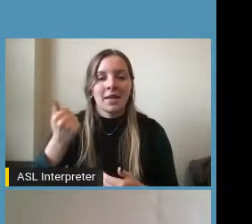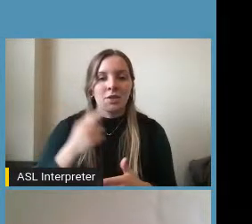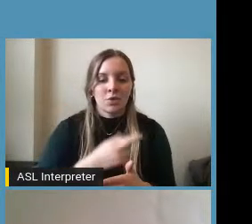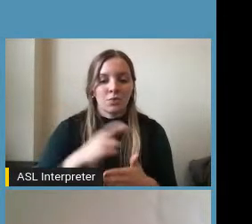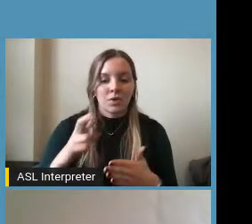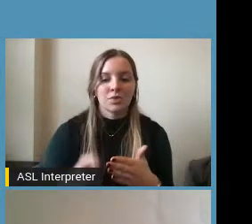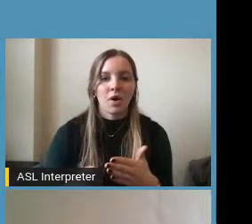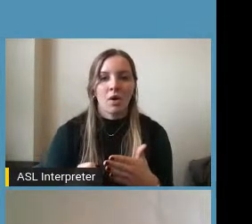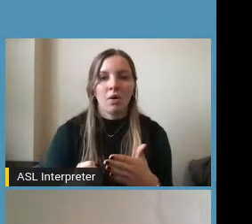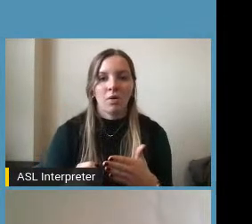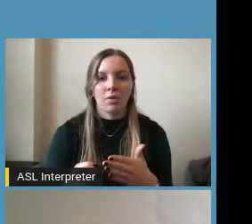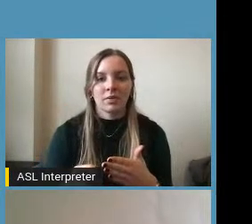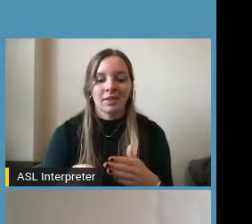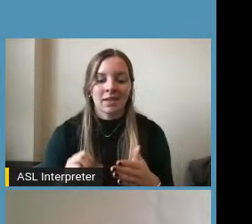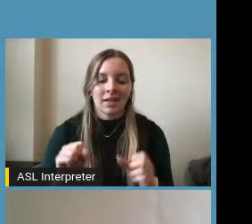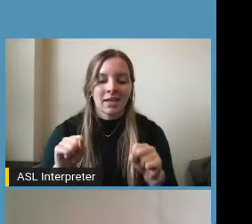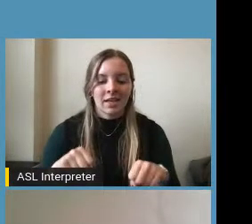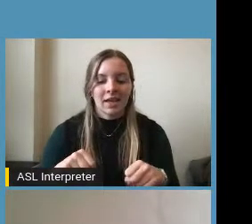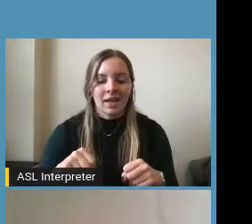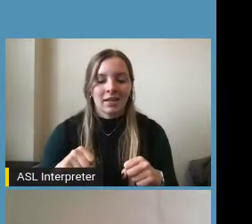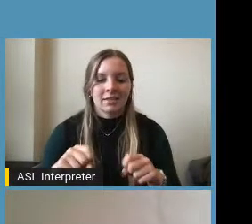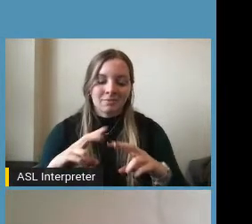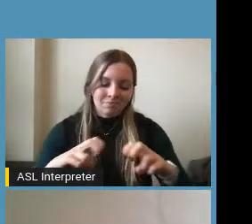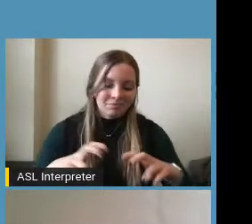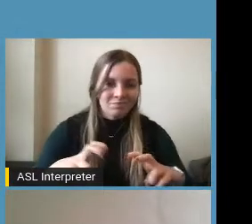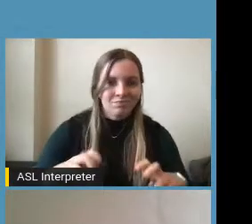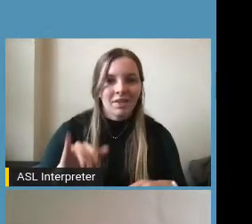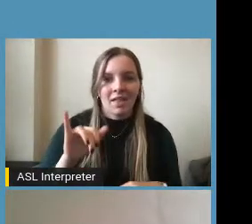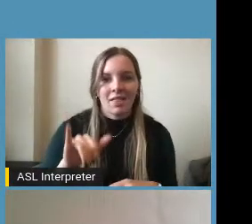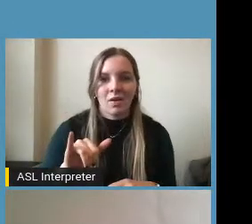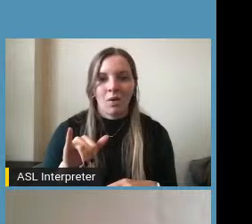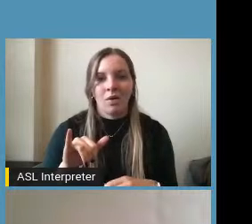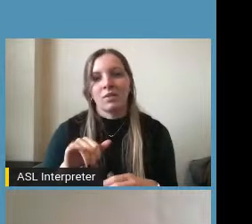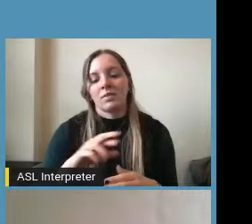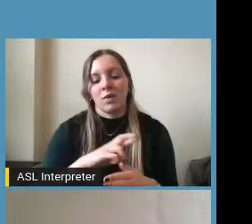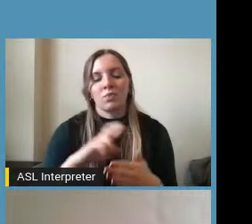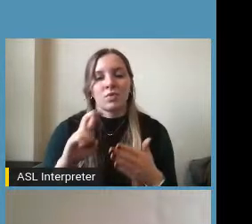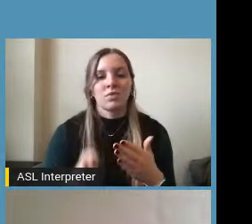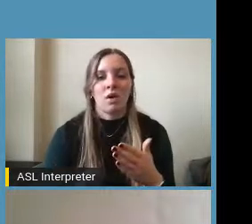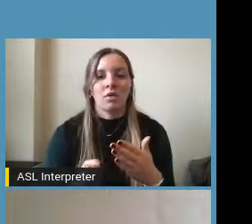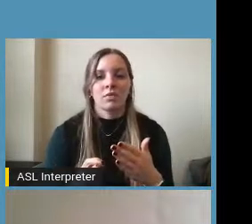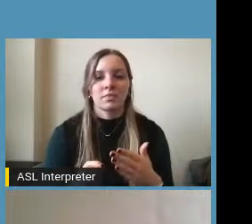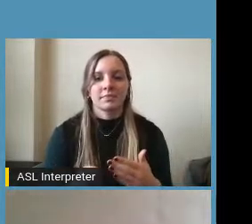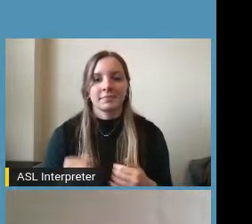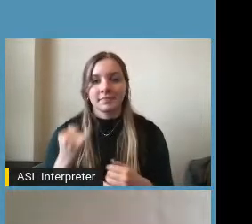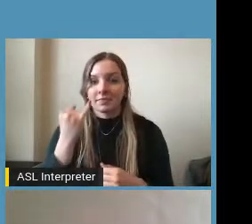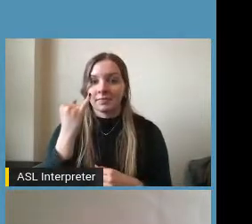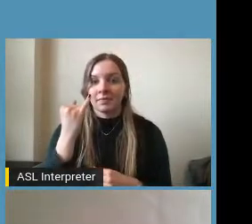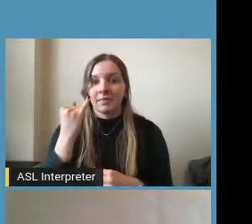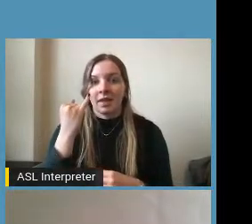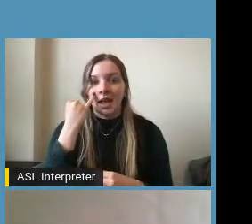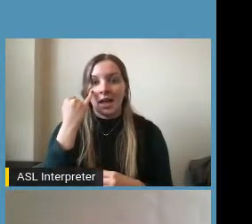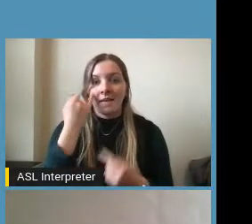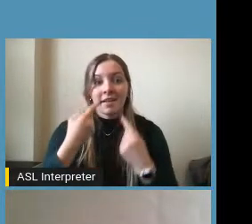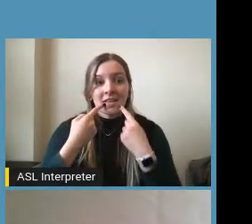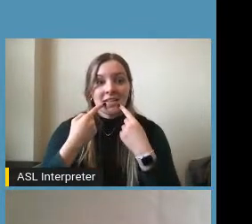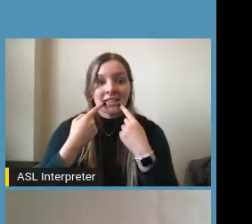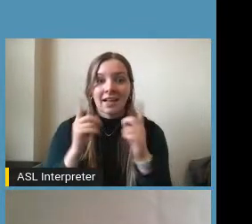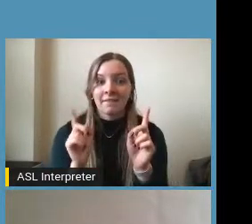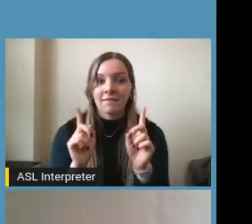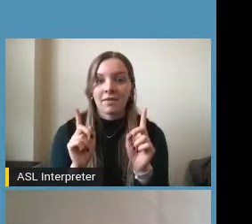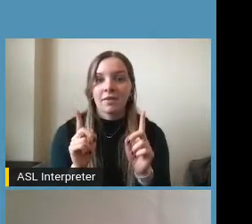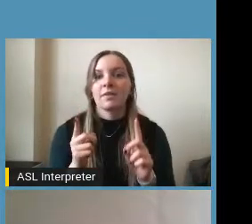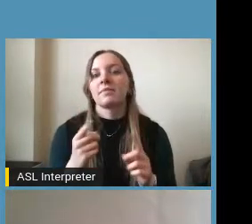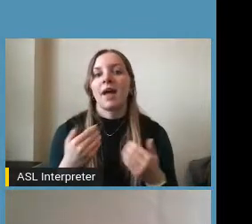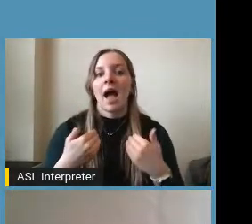about. So if we follow that set of rules, we can get 3D and actually correct,